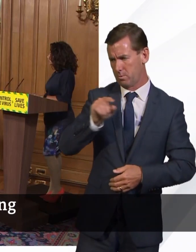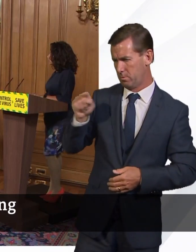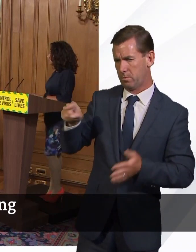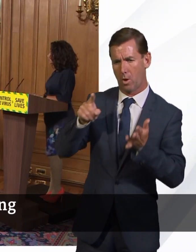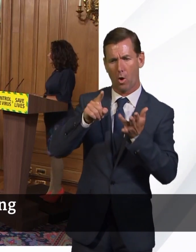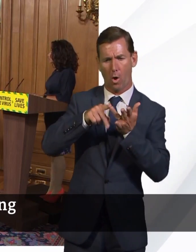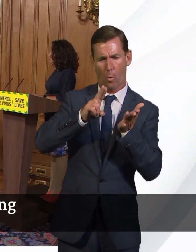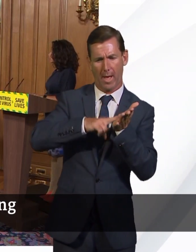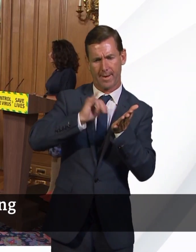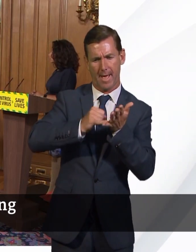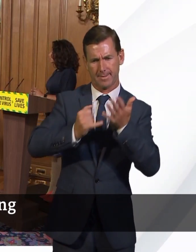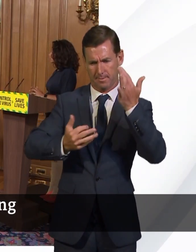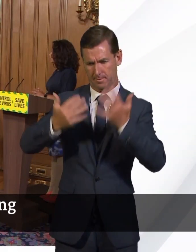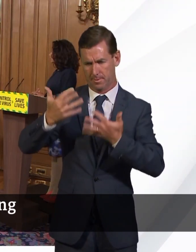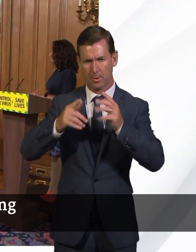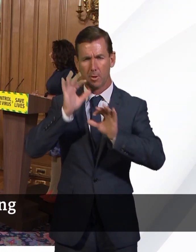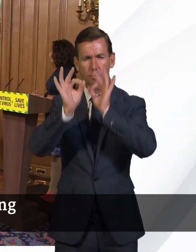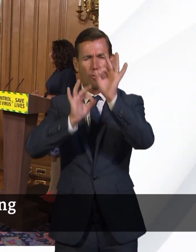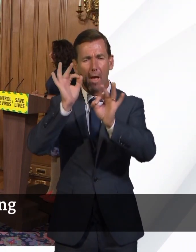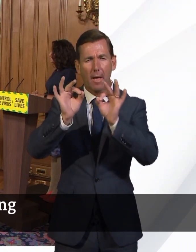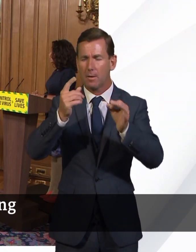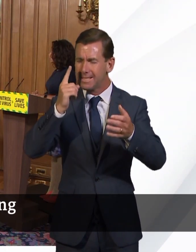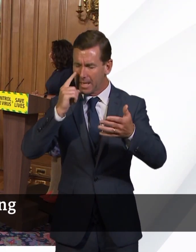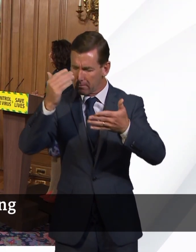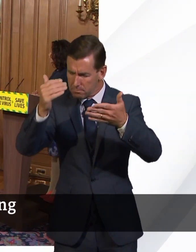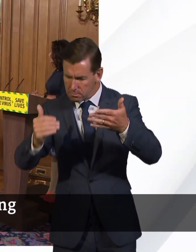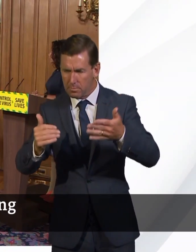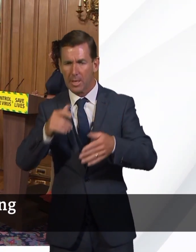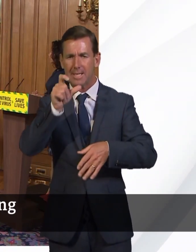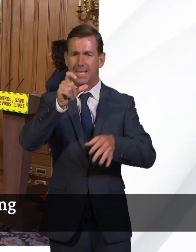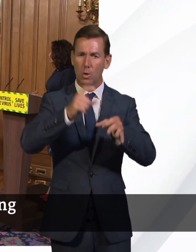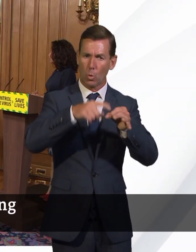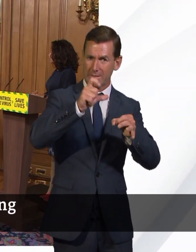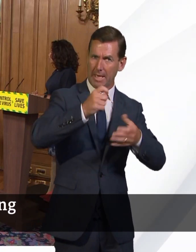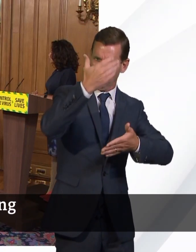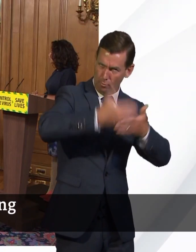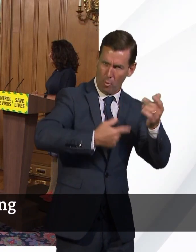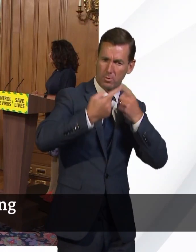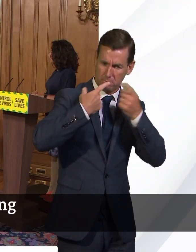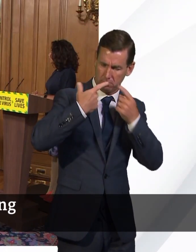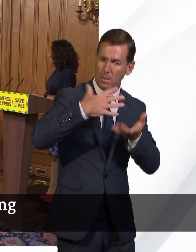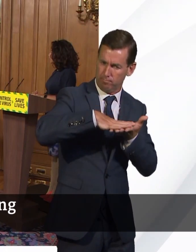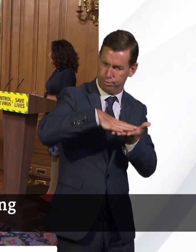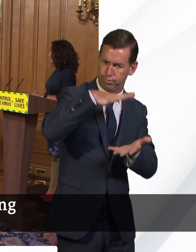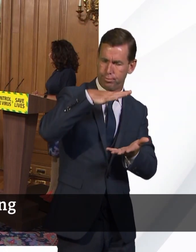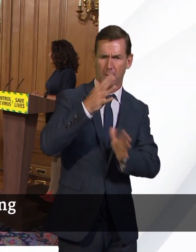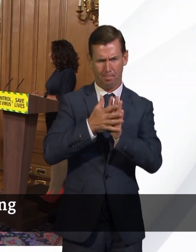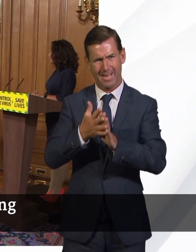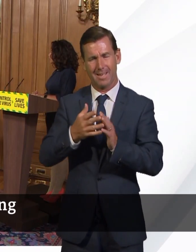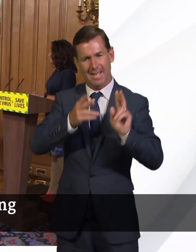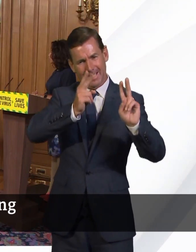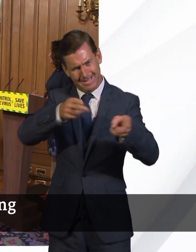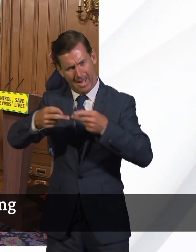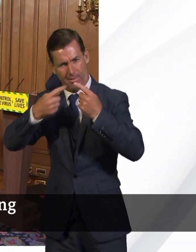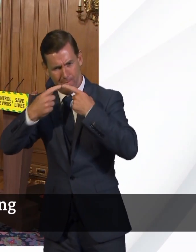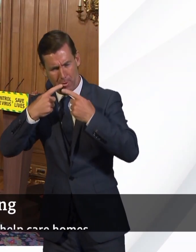out today. There are reports coming through from CQC, so there is a lot of work trying to make the deaths information